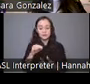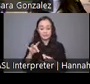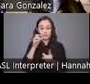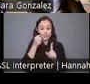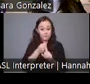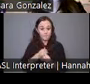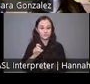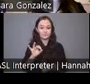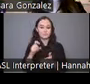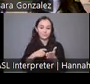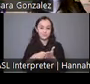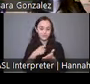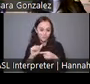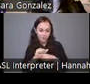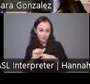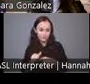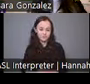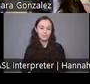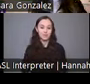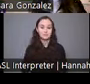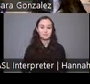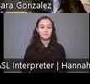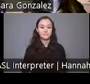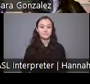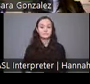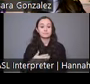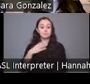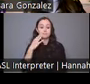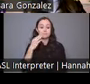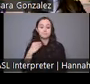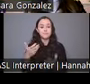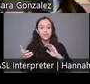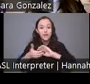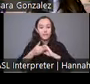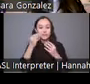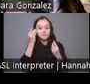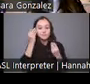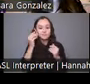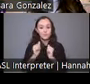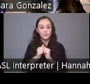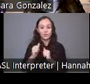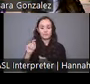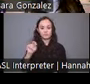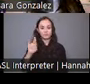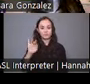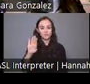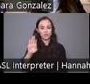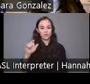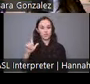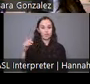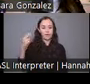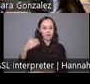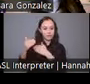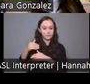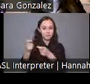practice. In my experience collaborative thinking with tribal heritage managers also results in creative